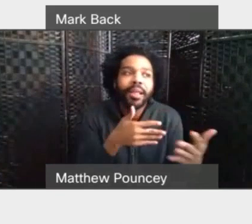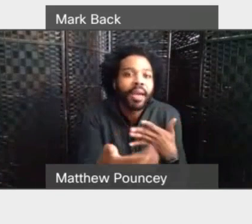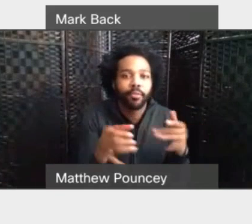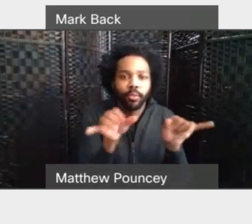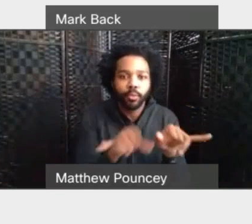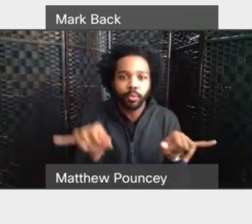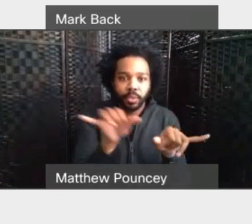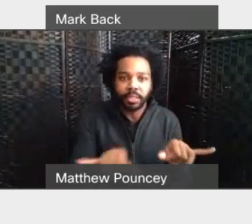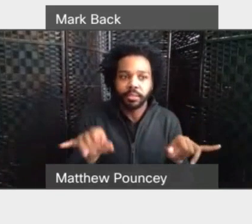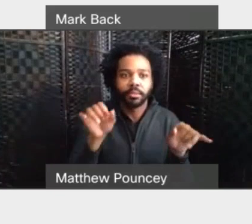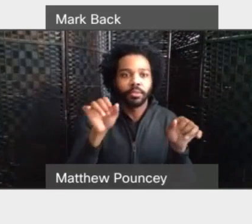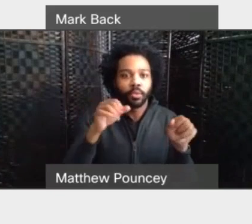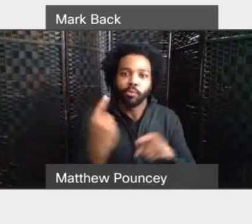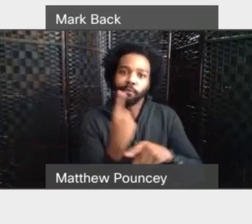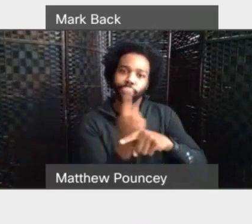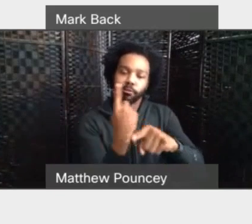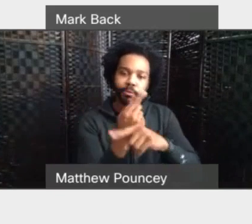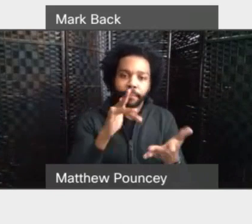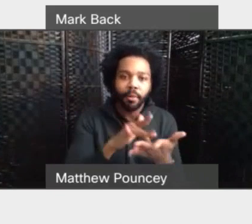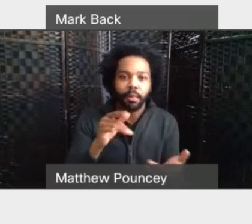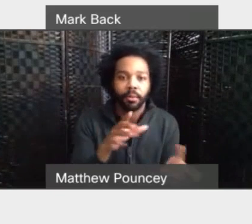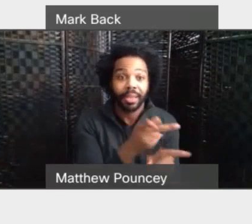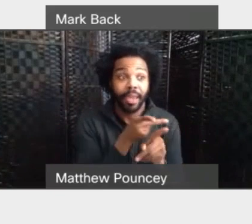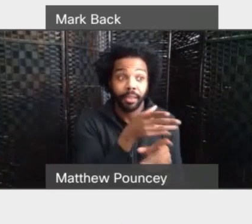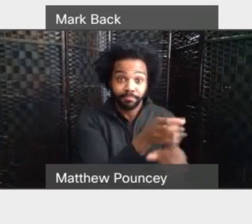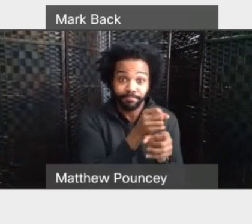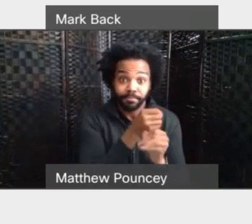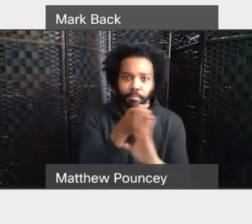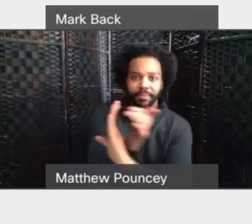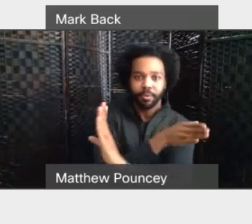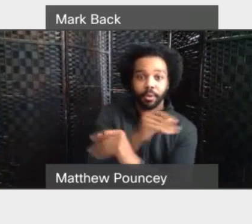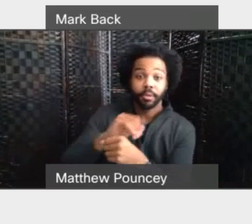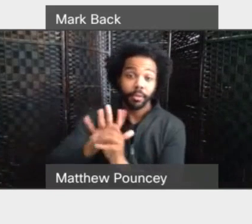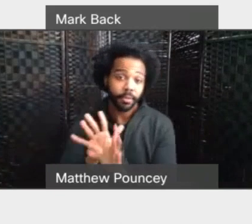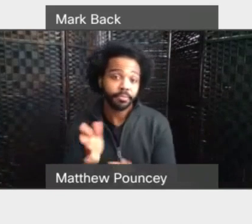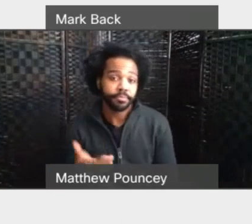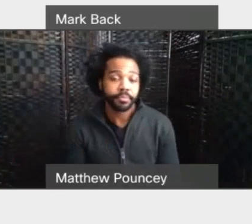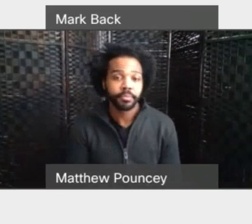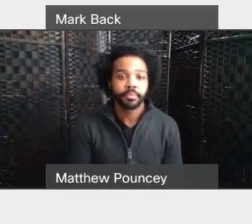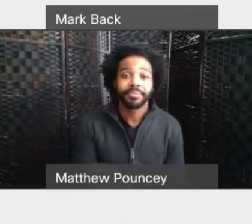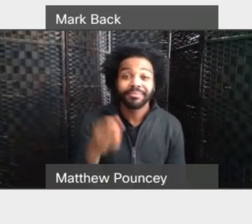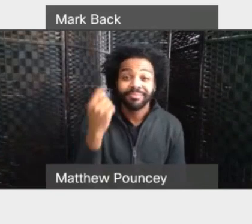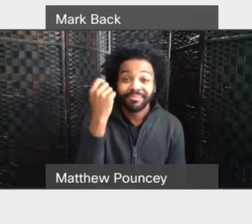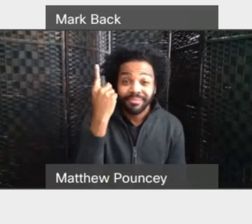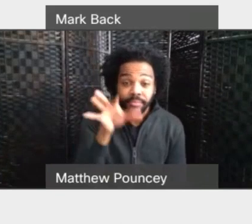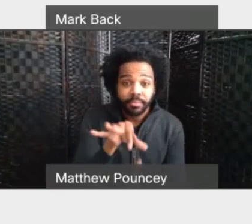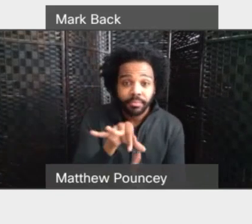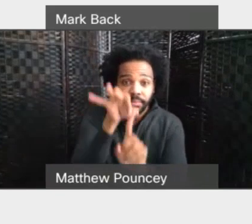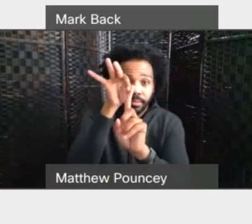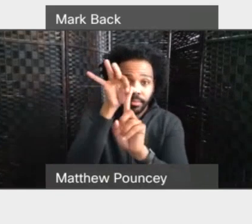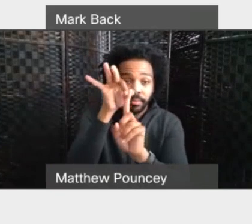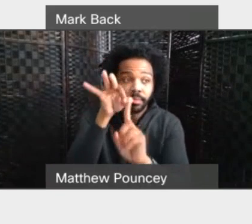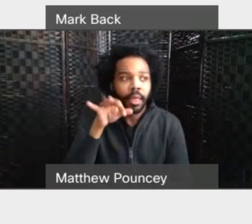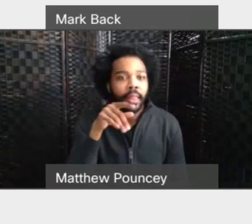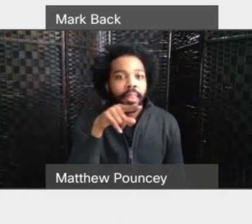routine, regular medical care they were receiving prior to COVID. With this caveat, they have a